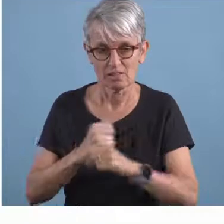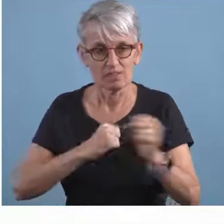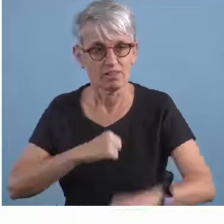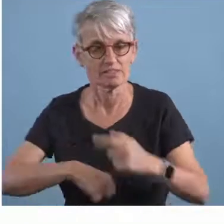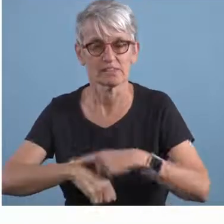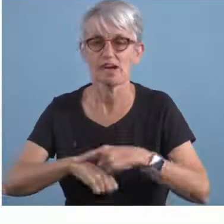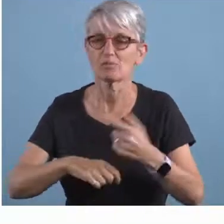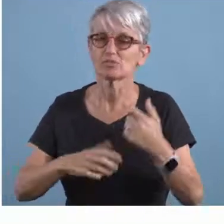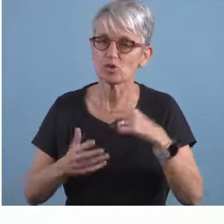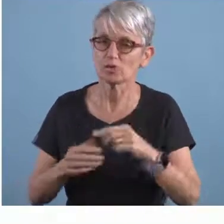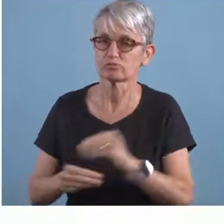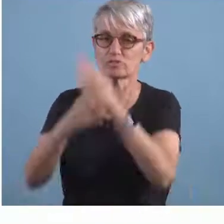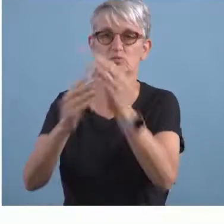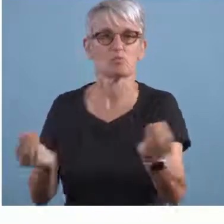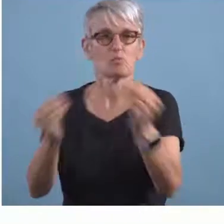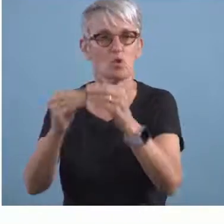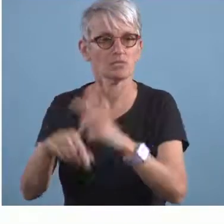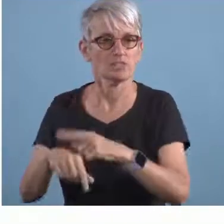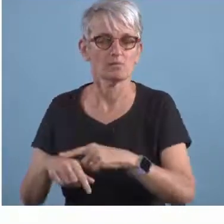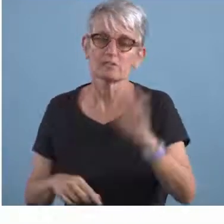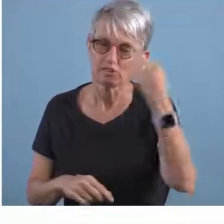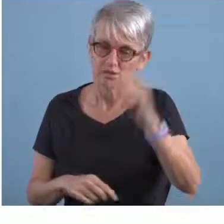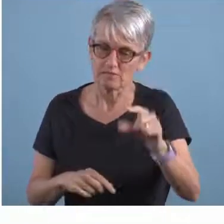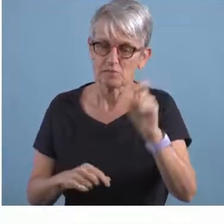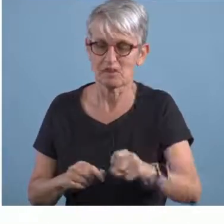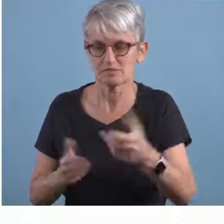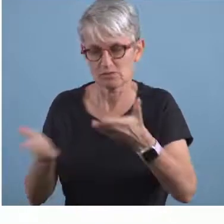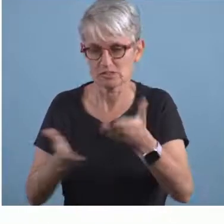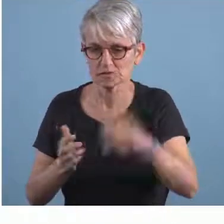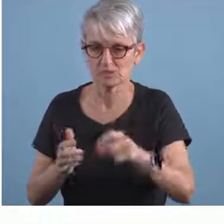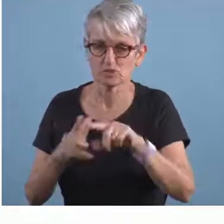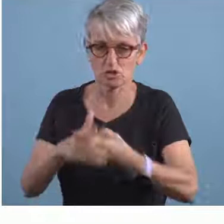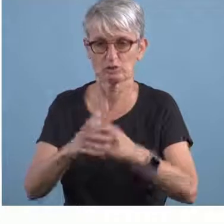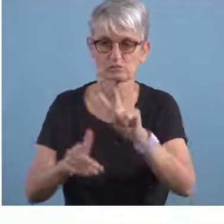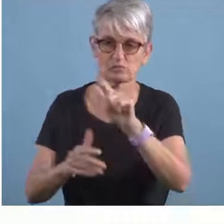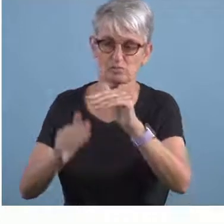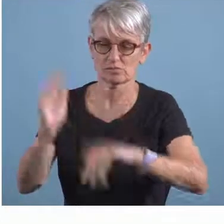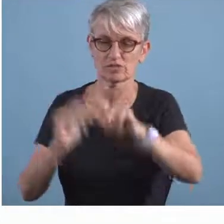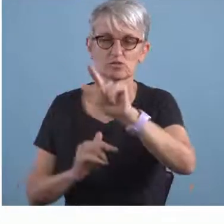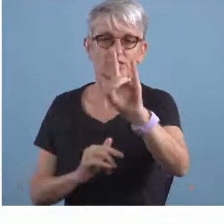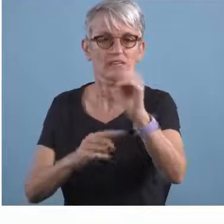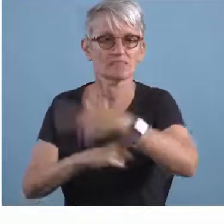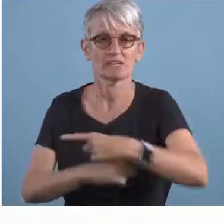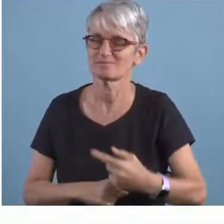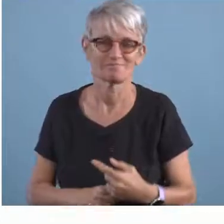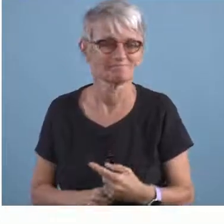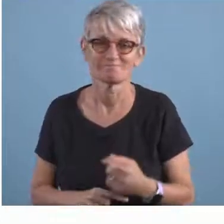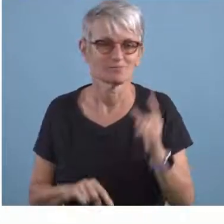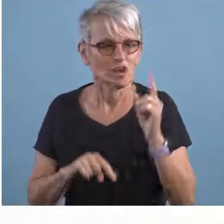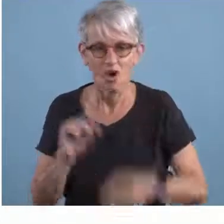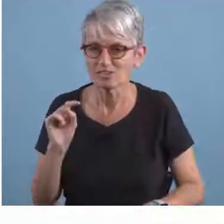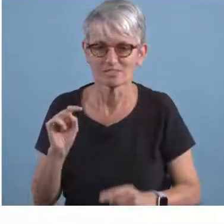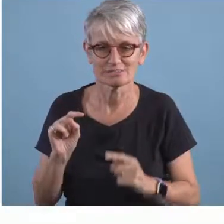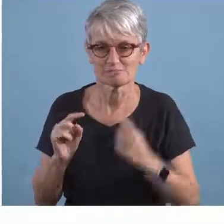government gives us a timeline and says services must start in 28 days. Well, we were not meeting that criteria,